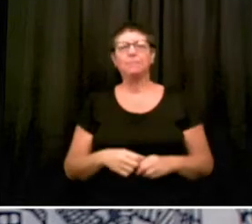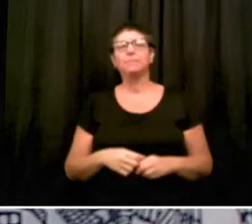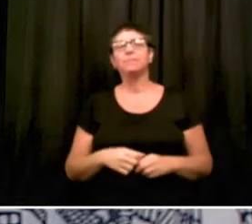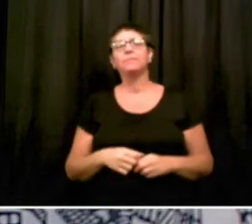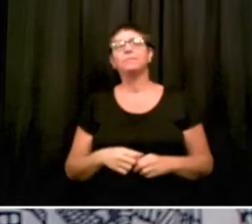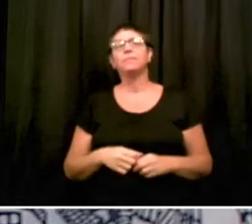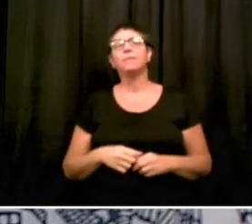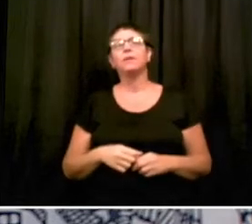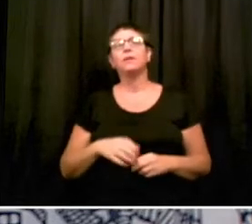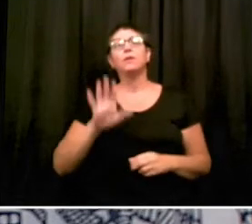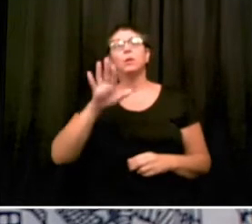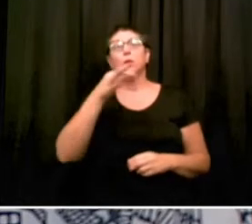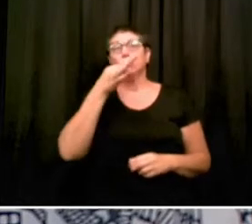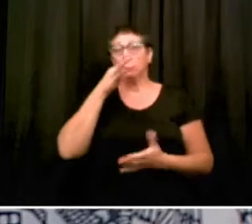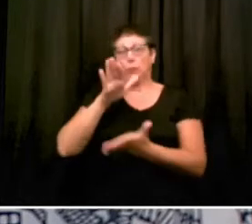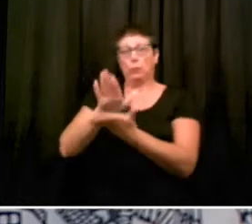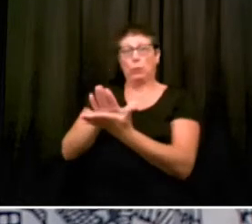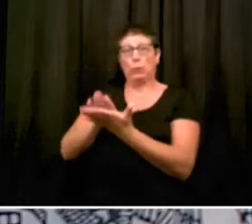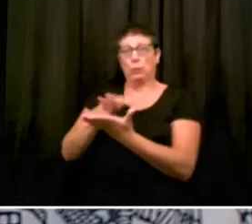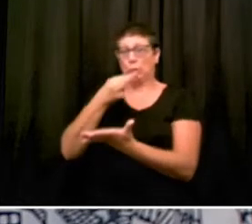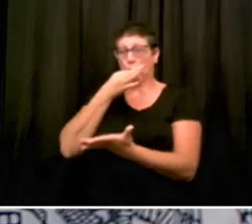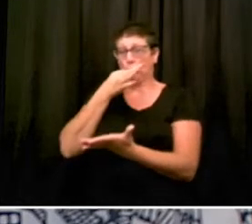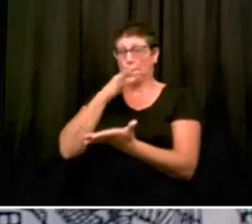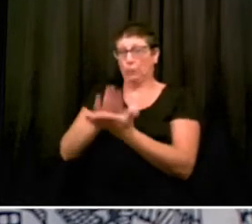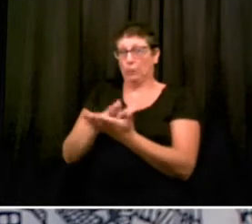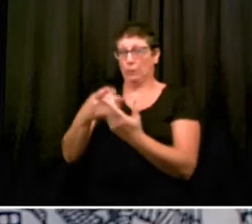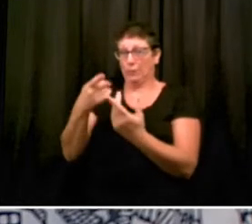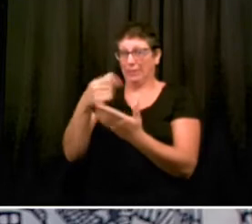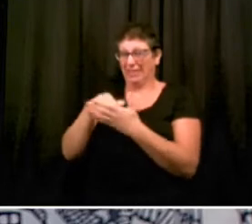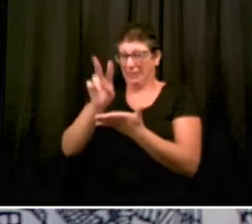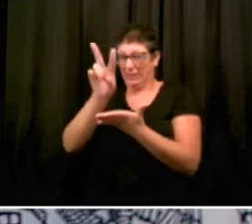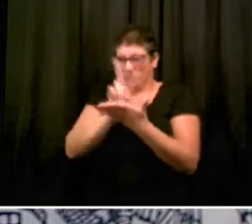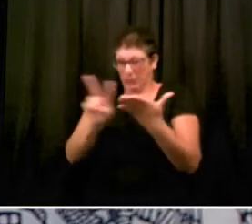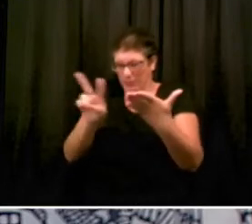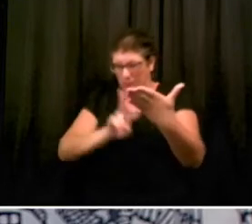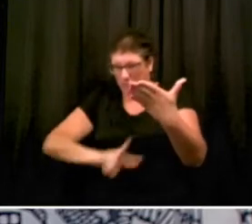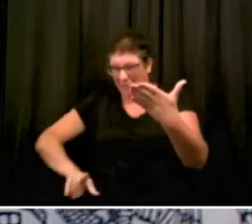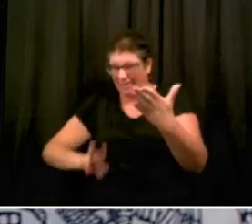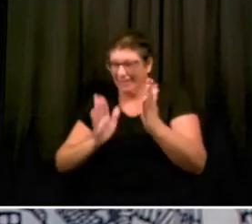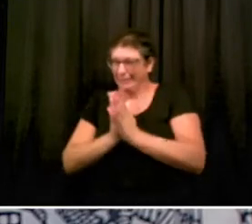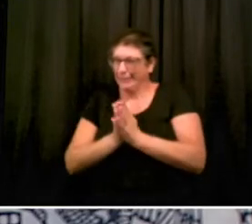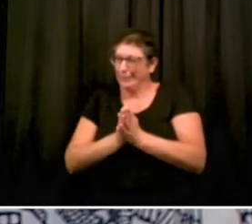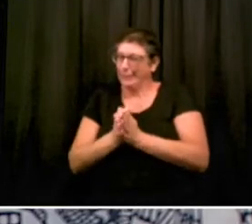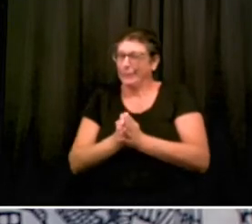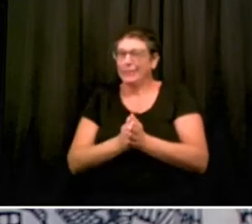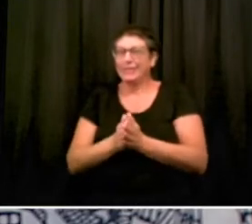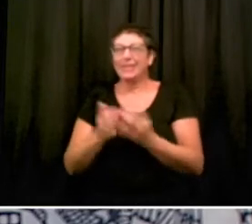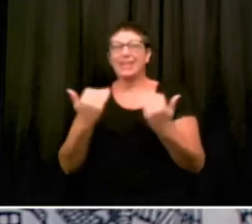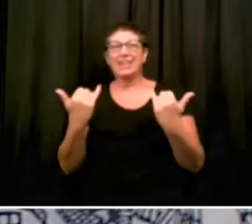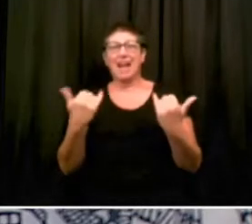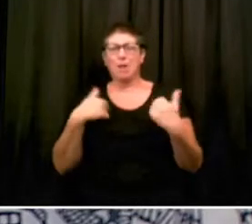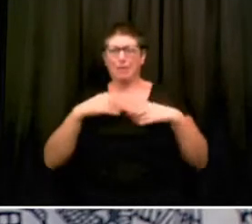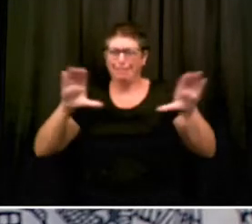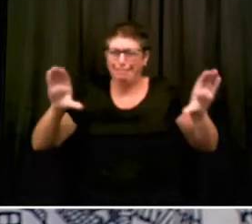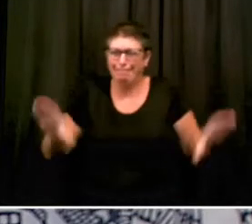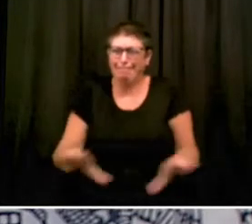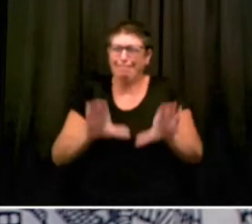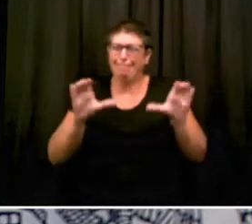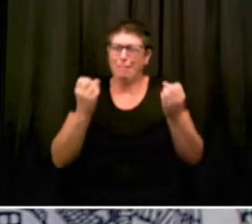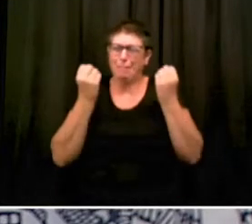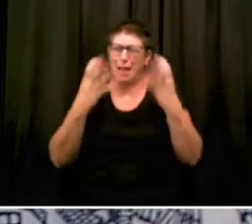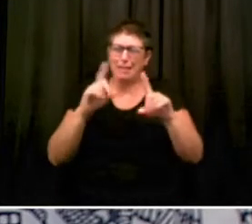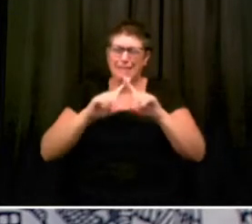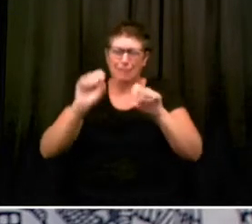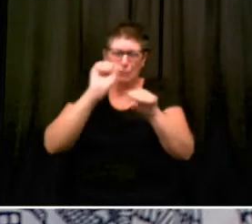of school. So much work going on. We've talked about all of the work that's happened since June by our